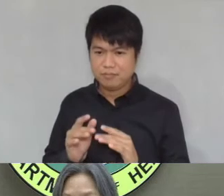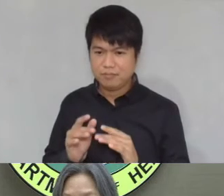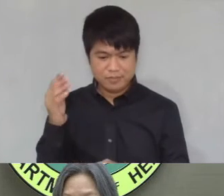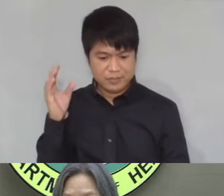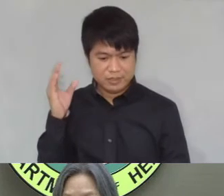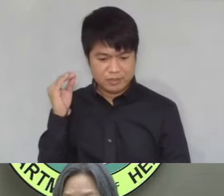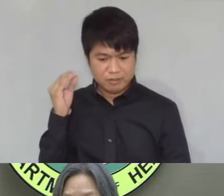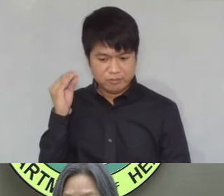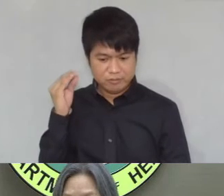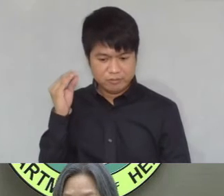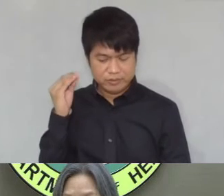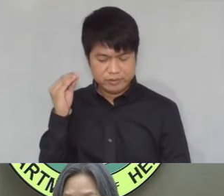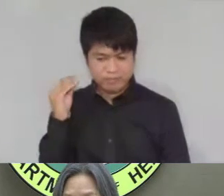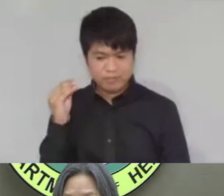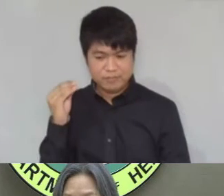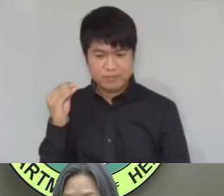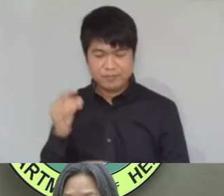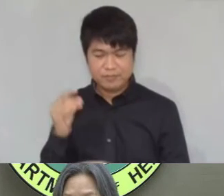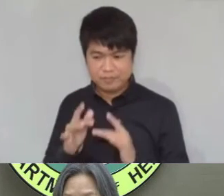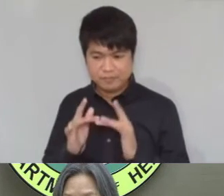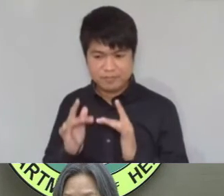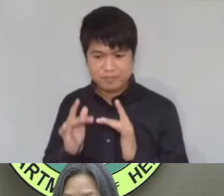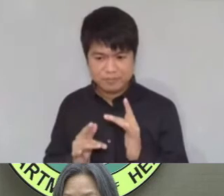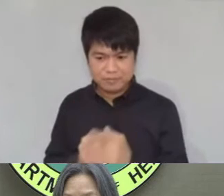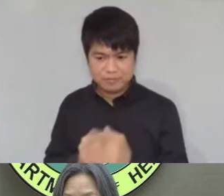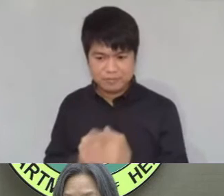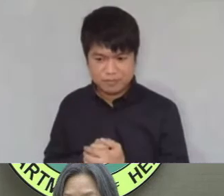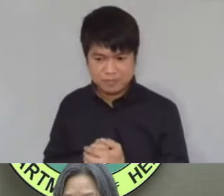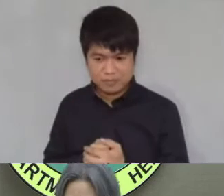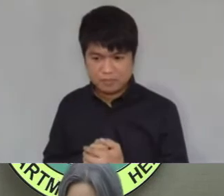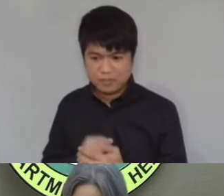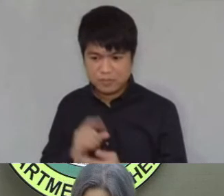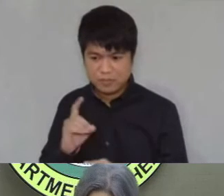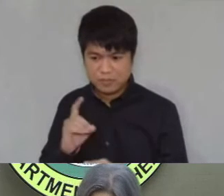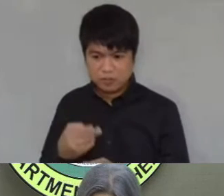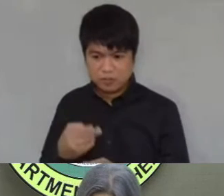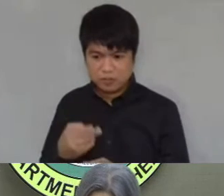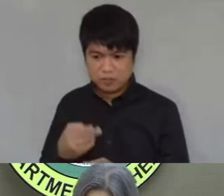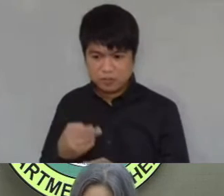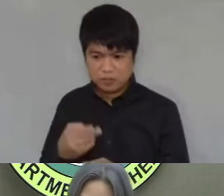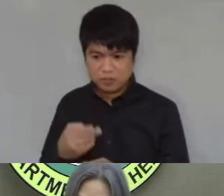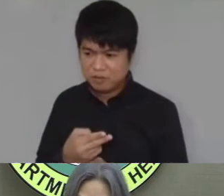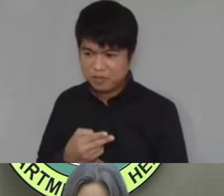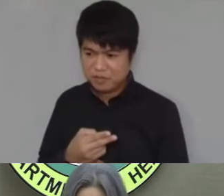well. So we're really looking forward to having the PMA or the UH